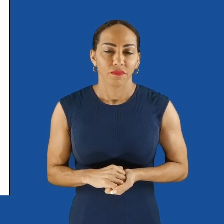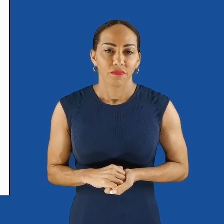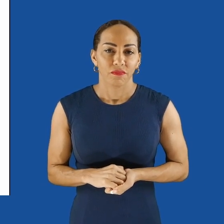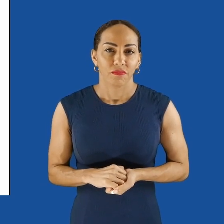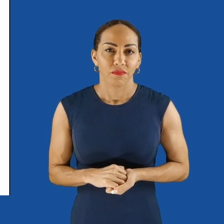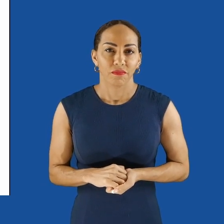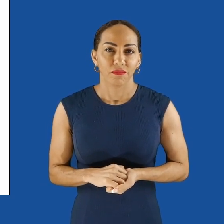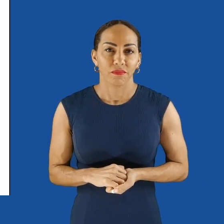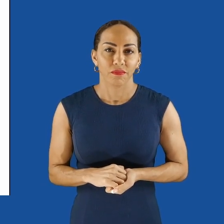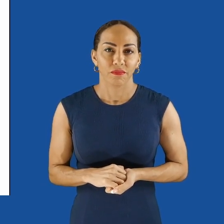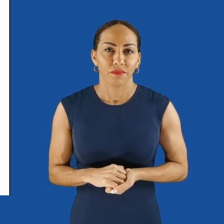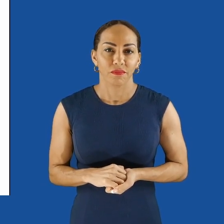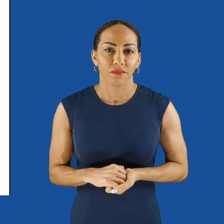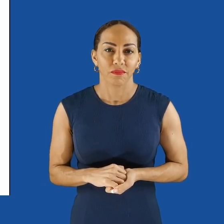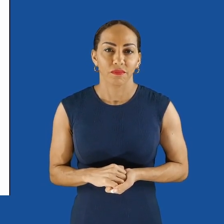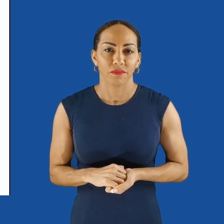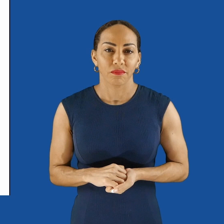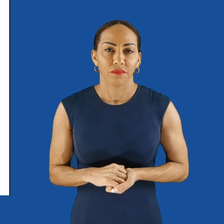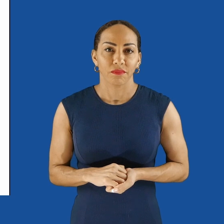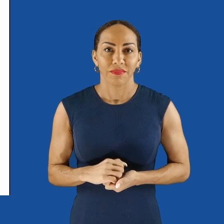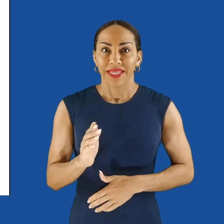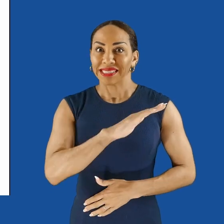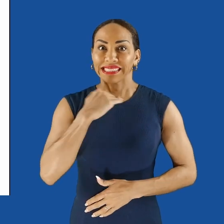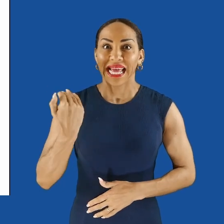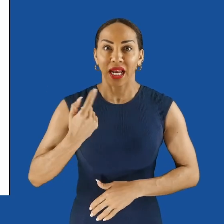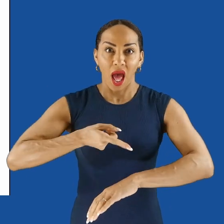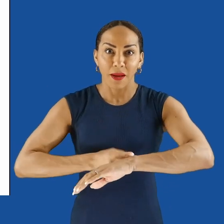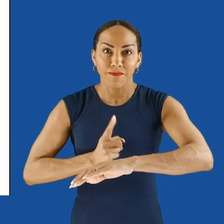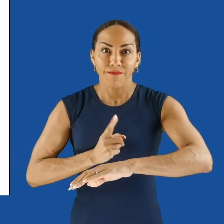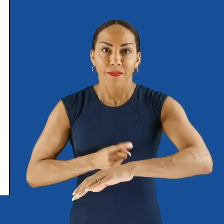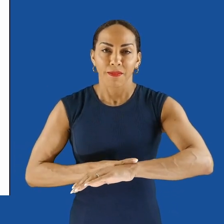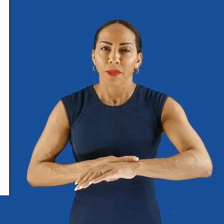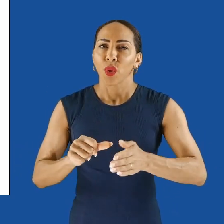I find it hard to keep to deadlines,